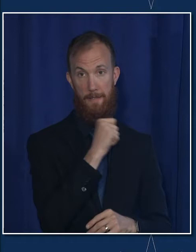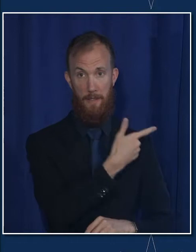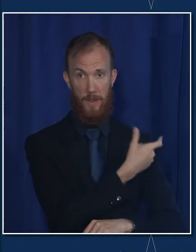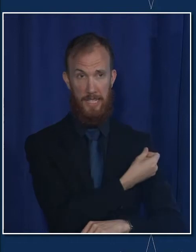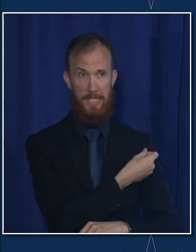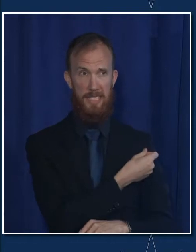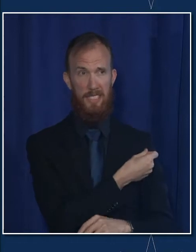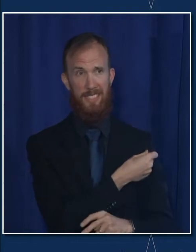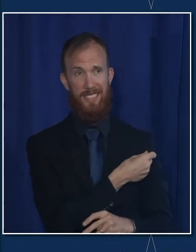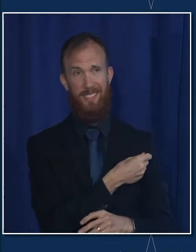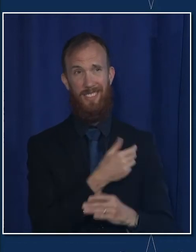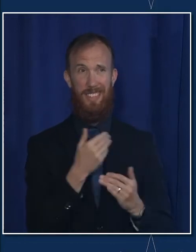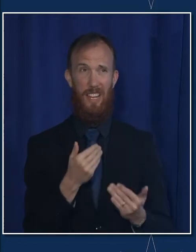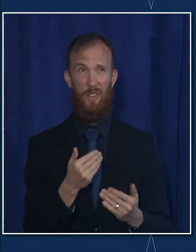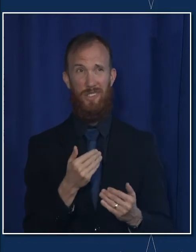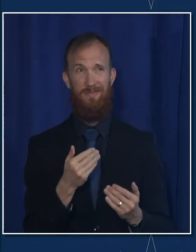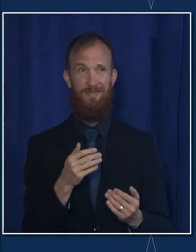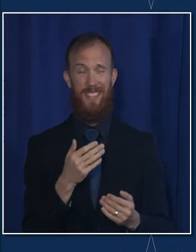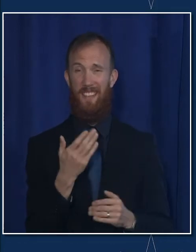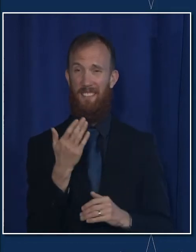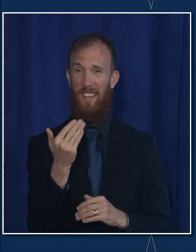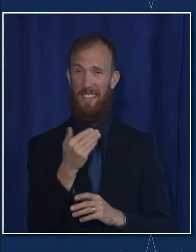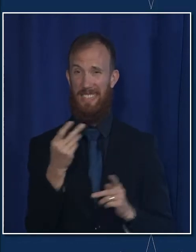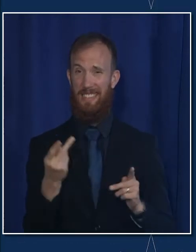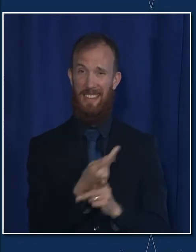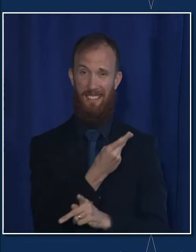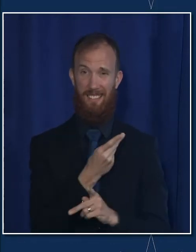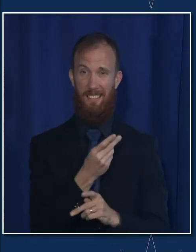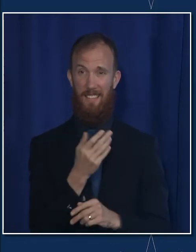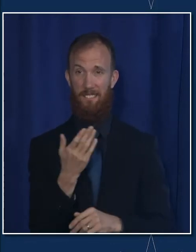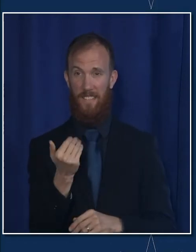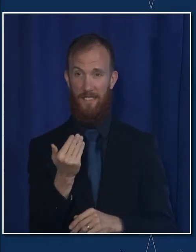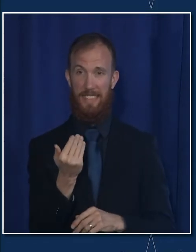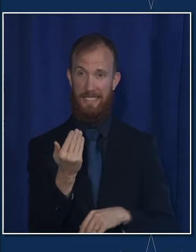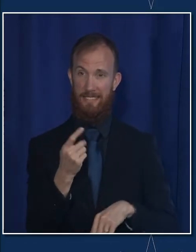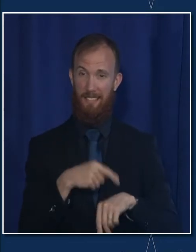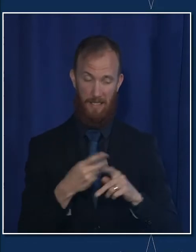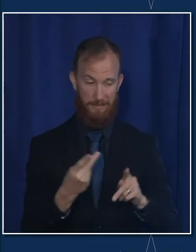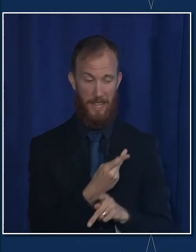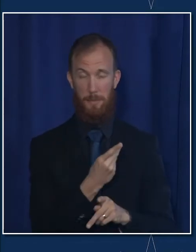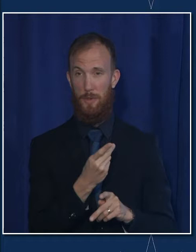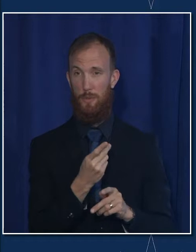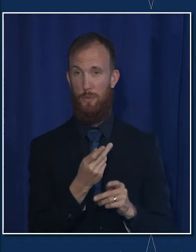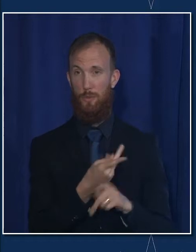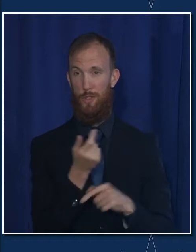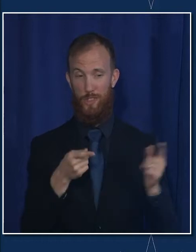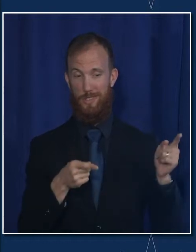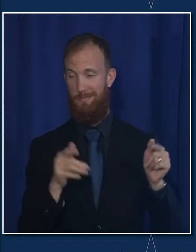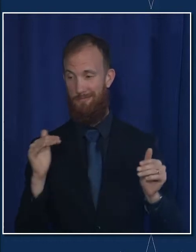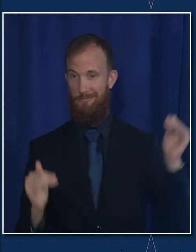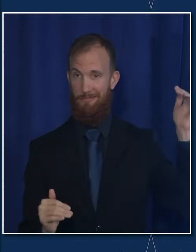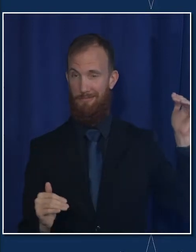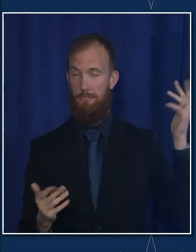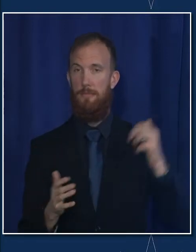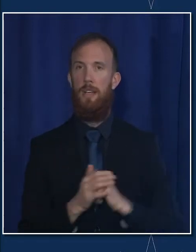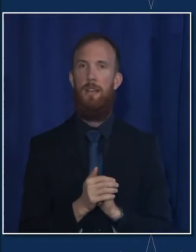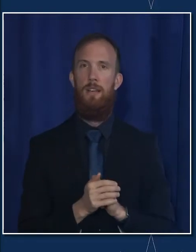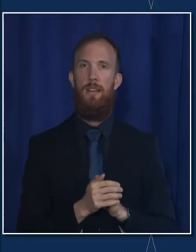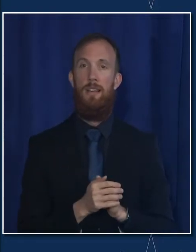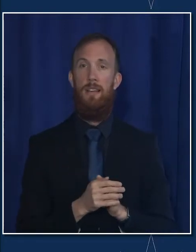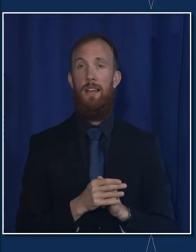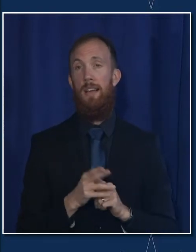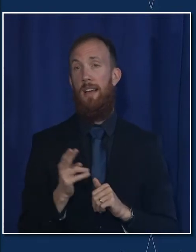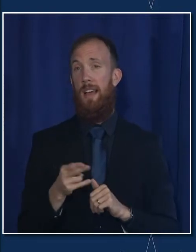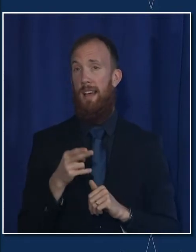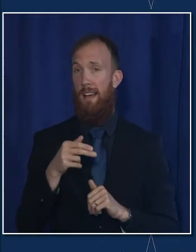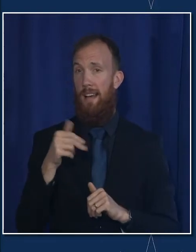approximately 15 times more likely to die in Chicago than those who are fully vaccinated. And the highest COVID death rate, just like